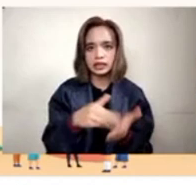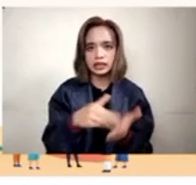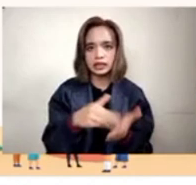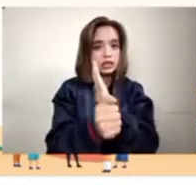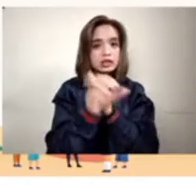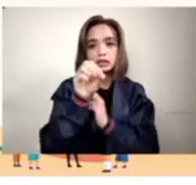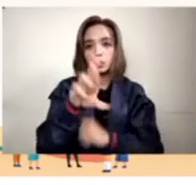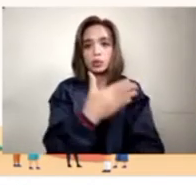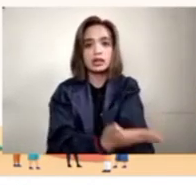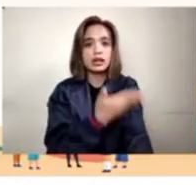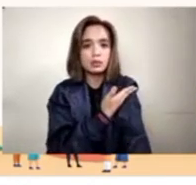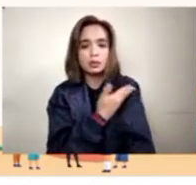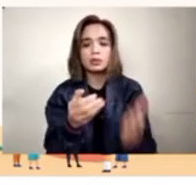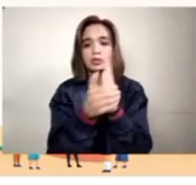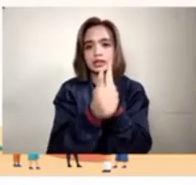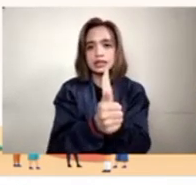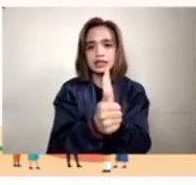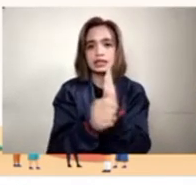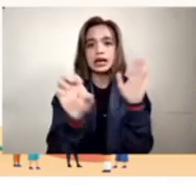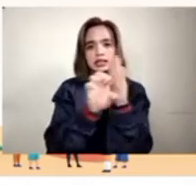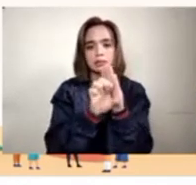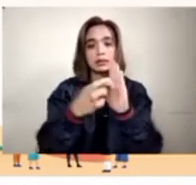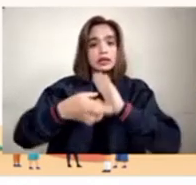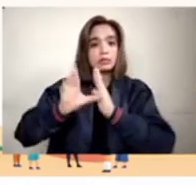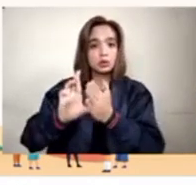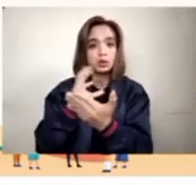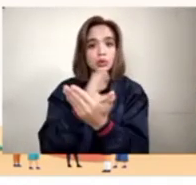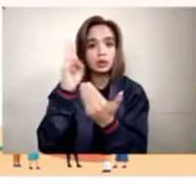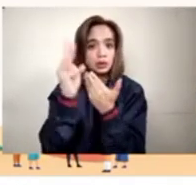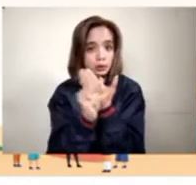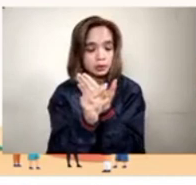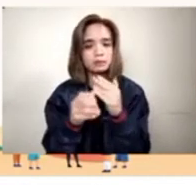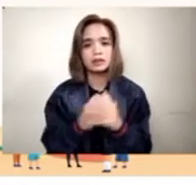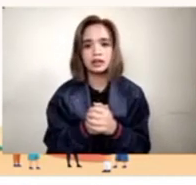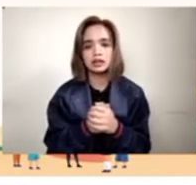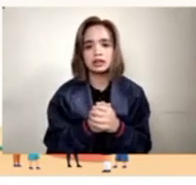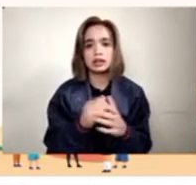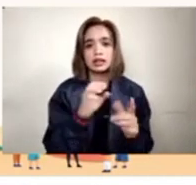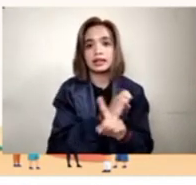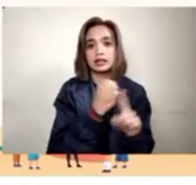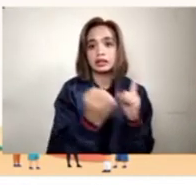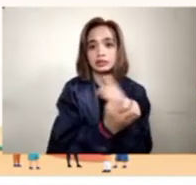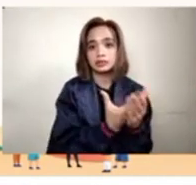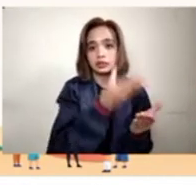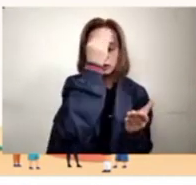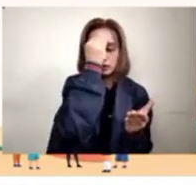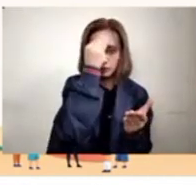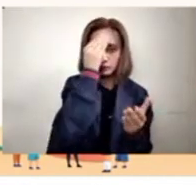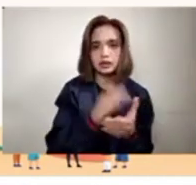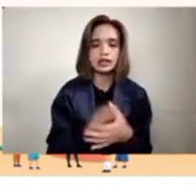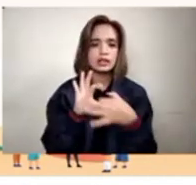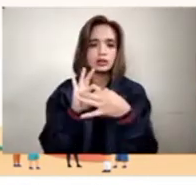and reskilling among other pillars such as curriculum review, improving